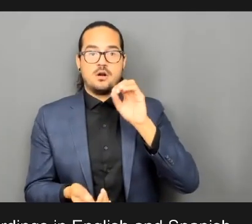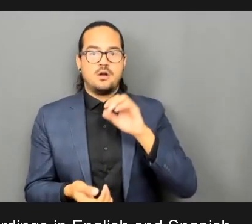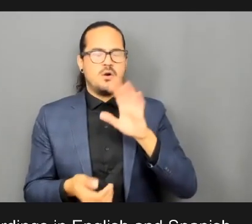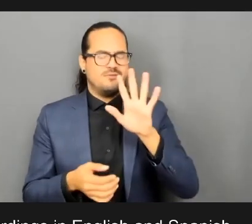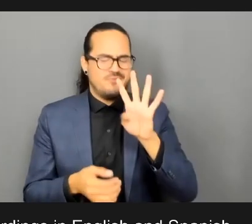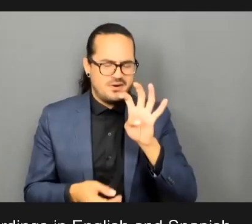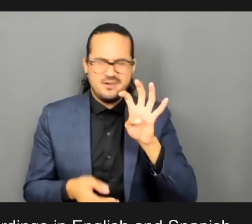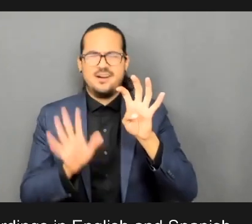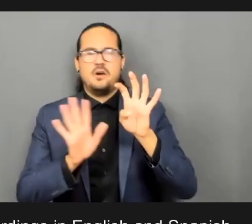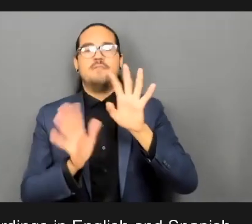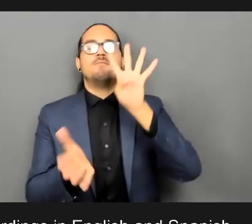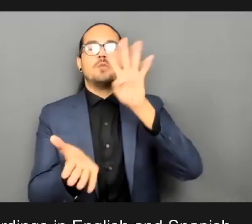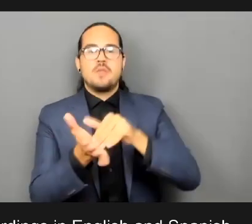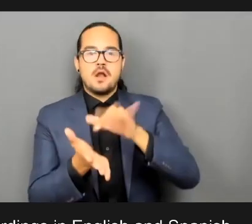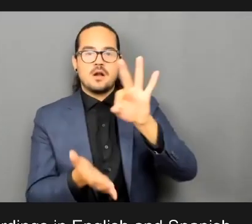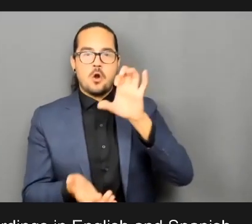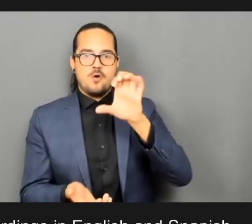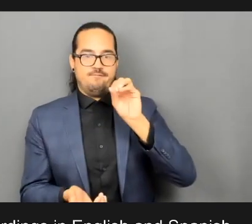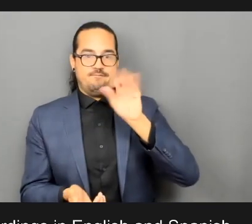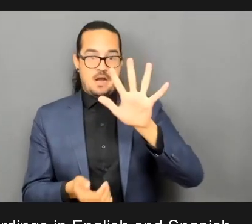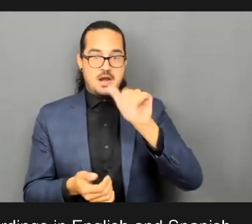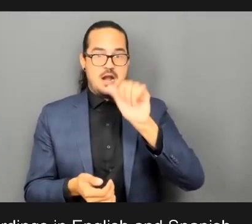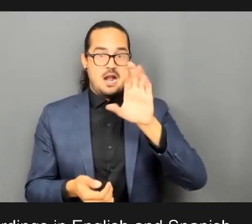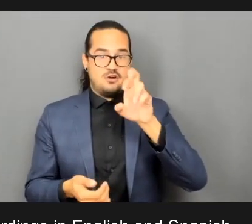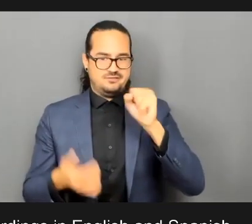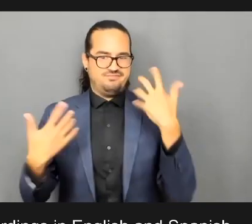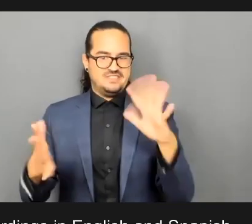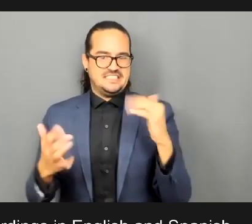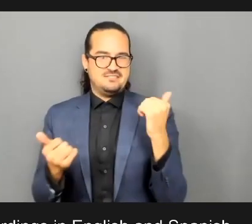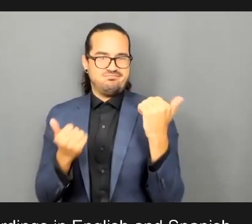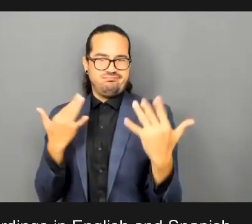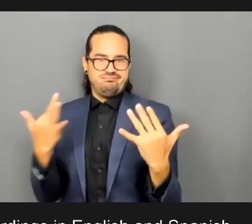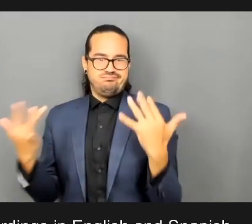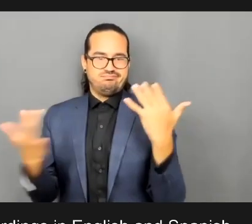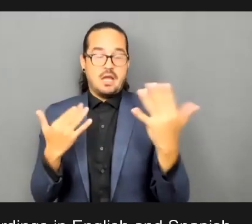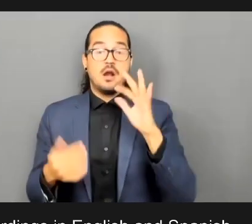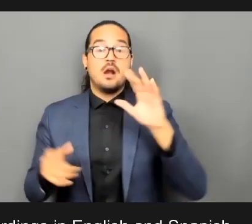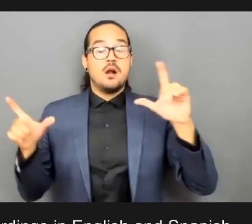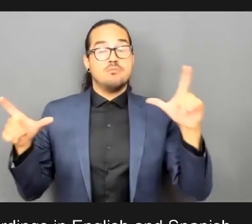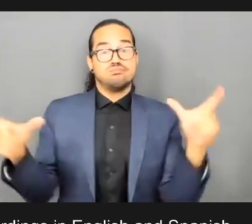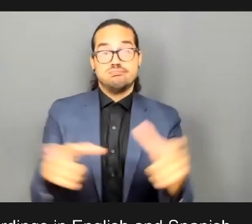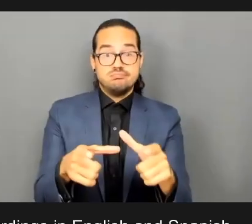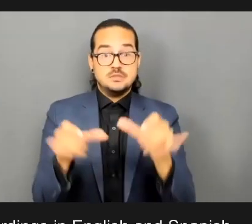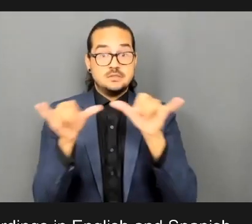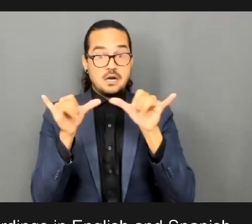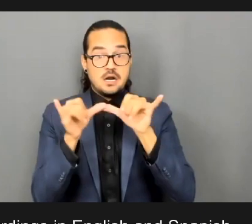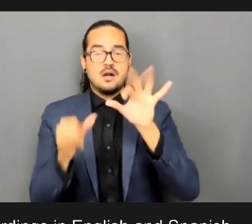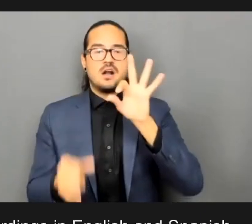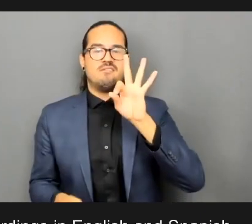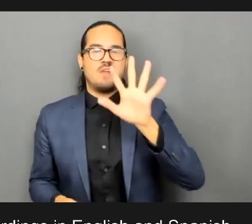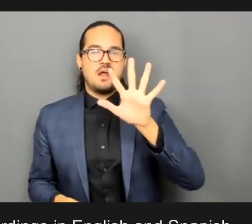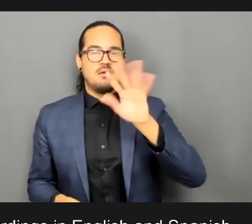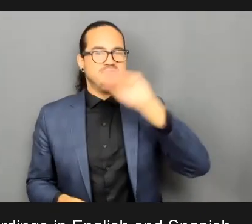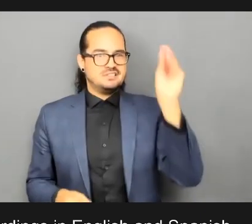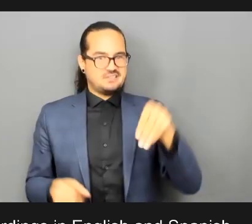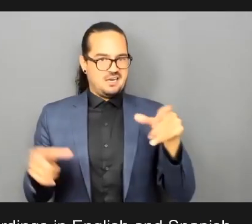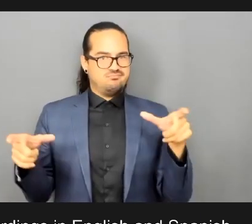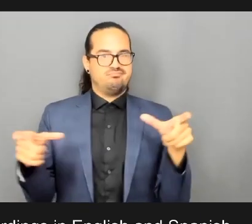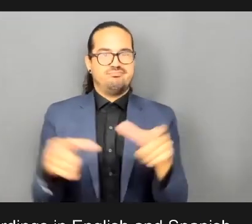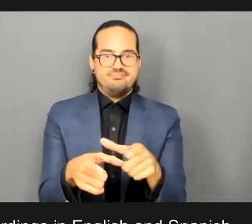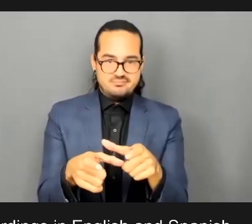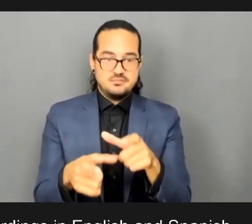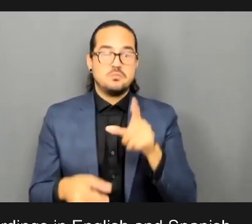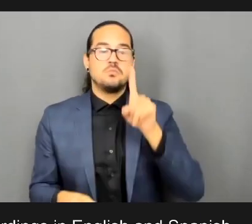4,905 acres. It's 95% contained. There's 132 personnel on the fire at the